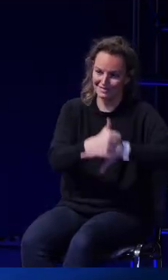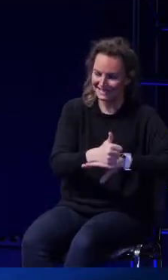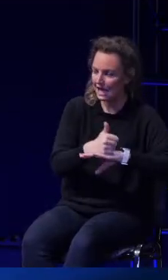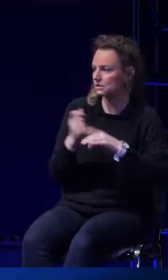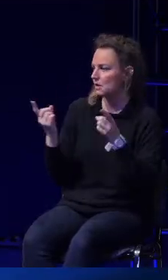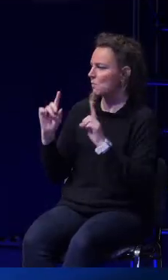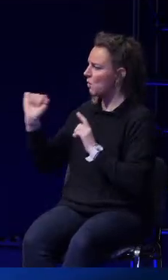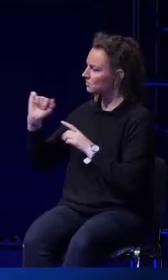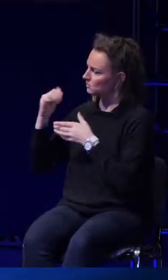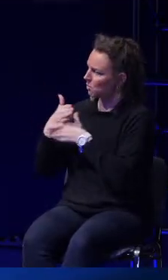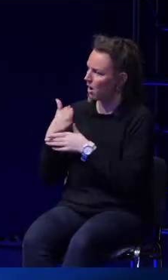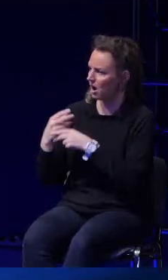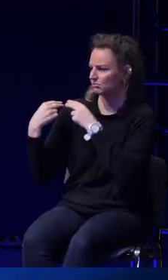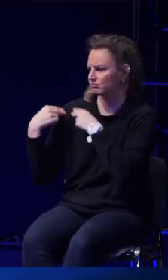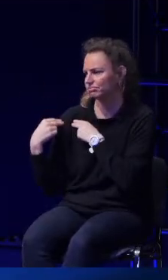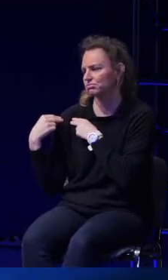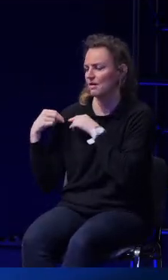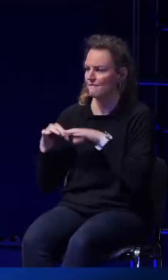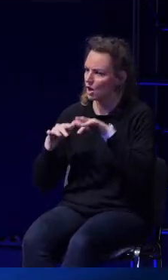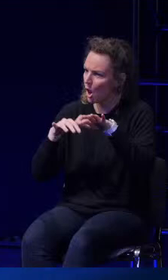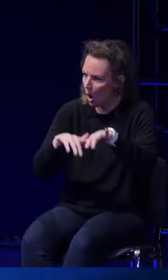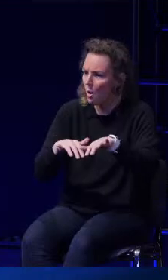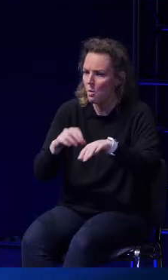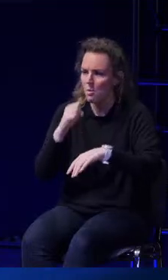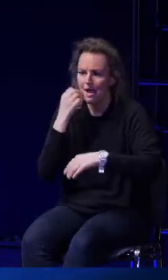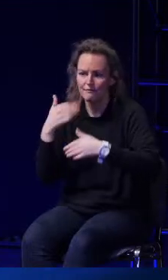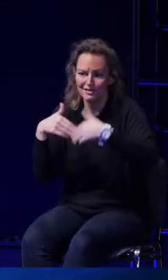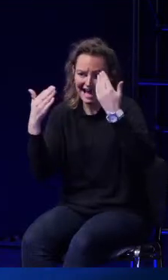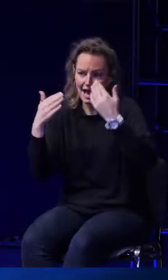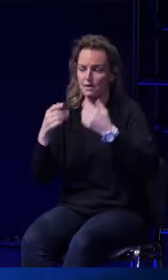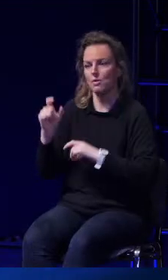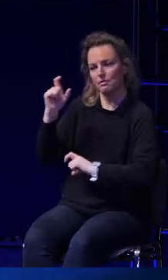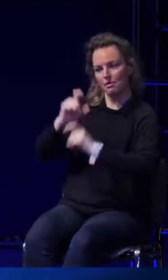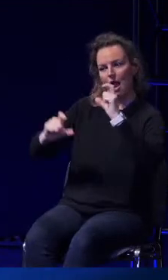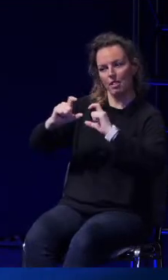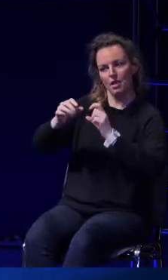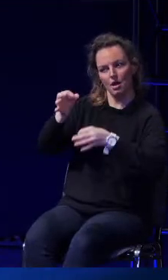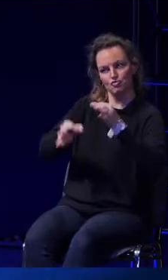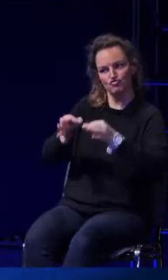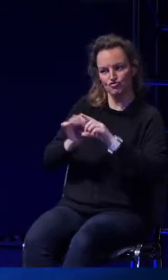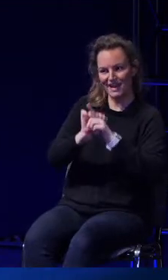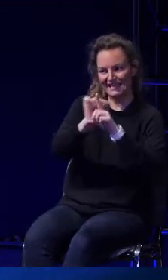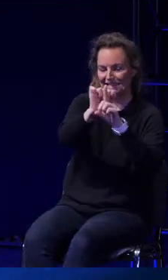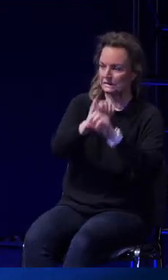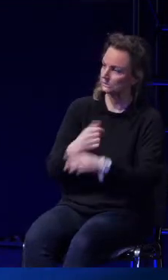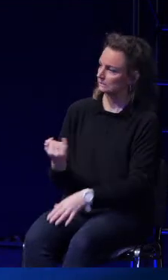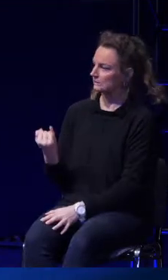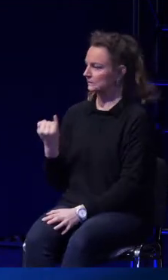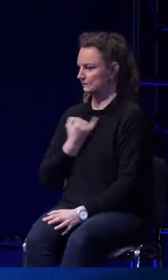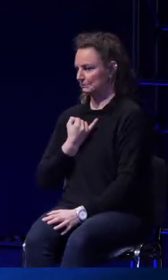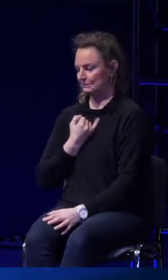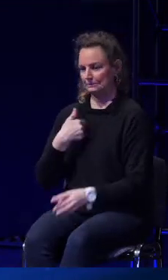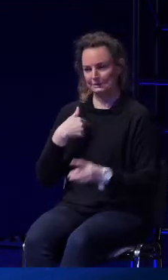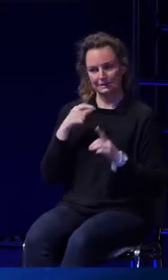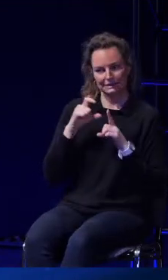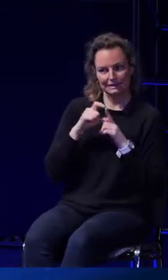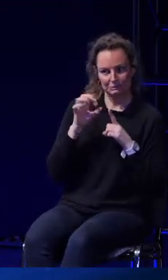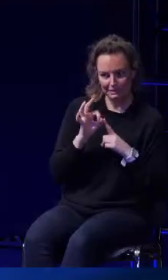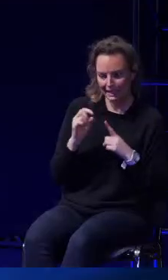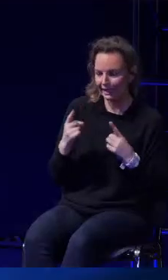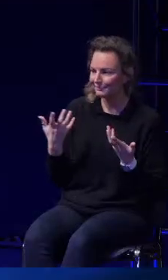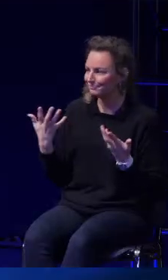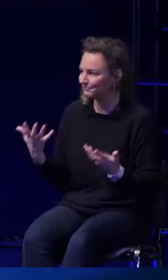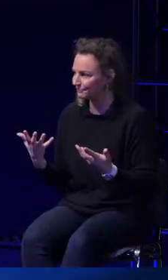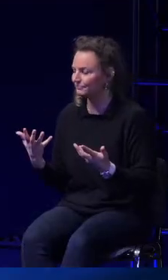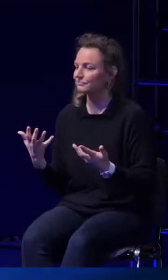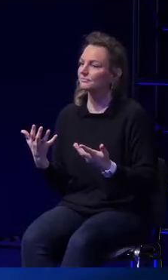day with the color? I'm a really bad DP for metering. I was saying to these guys earlier, I found my